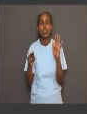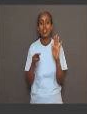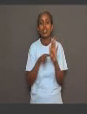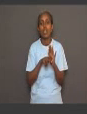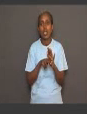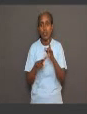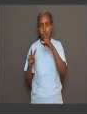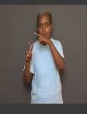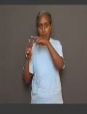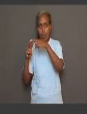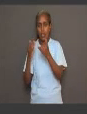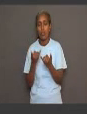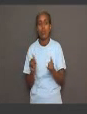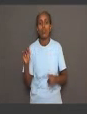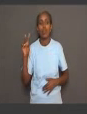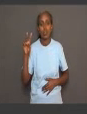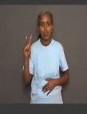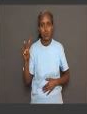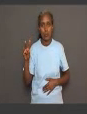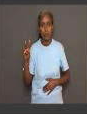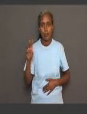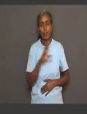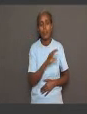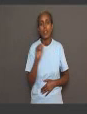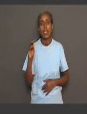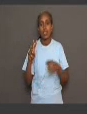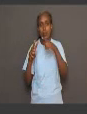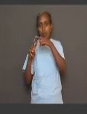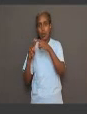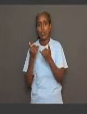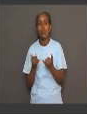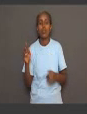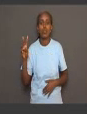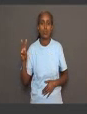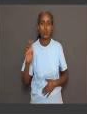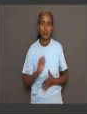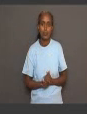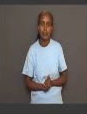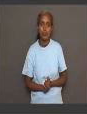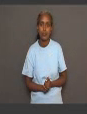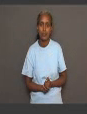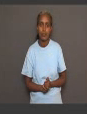negative pi over 2 and pi over 2.